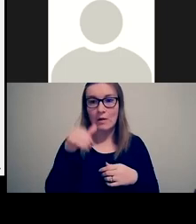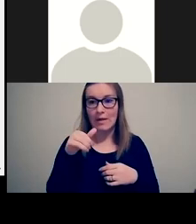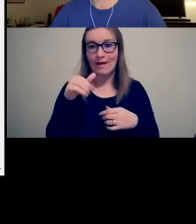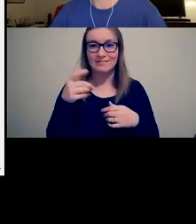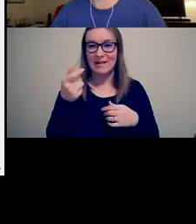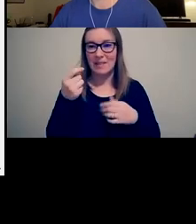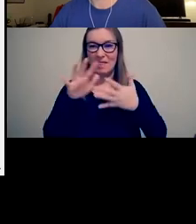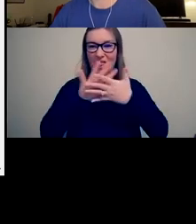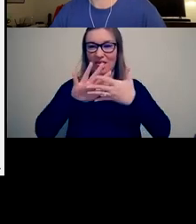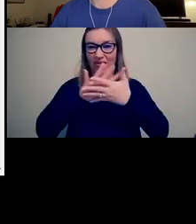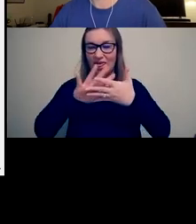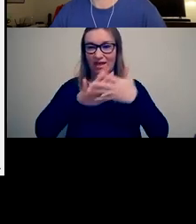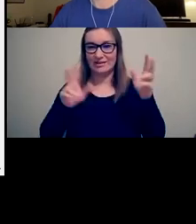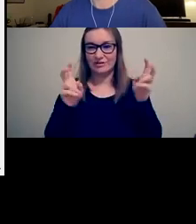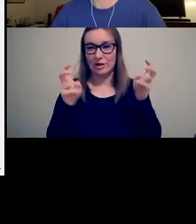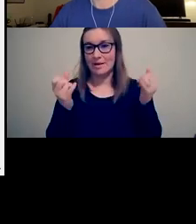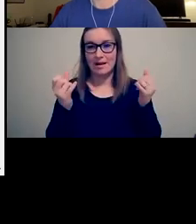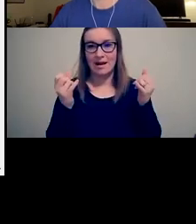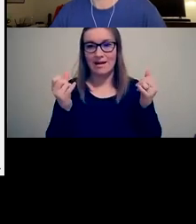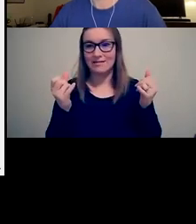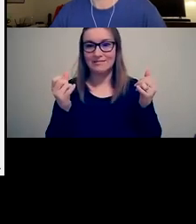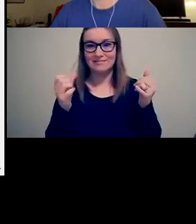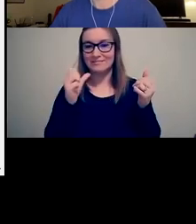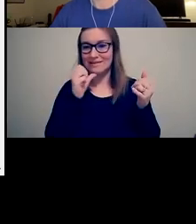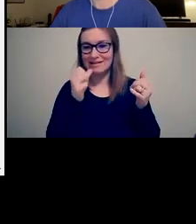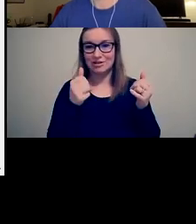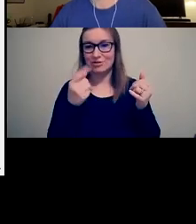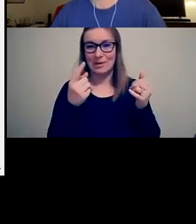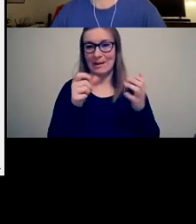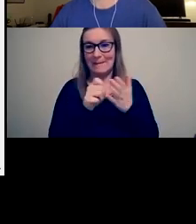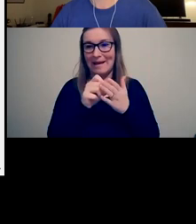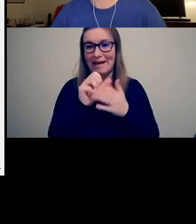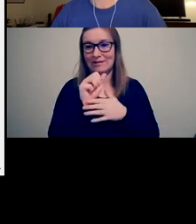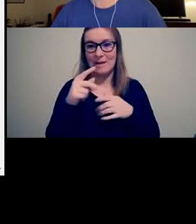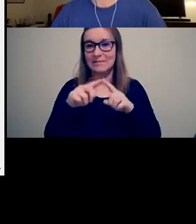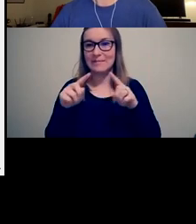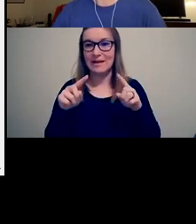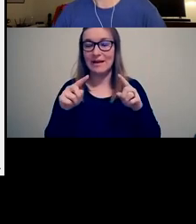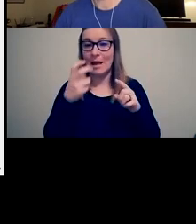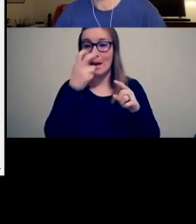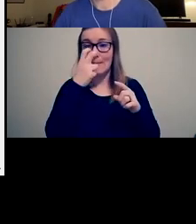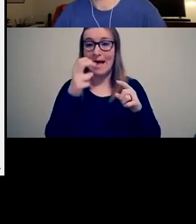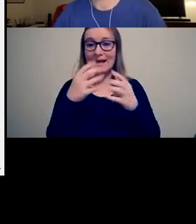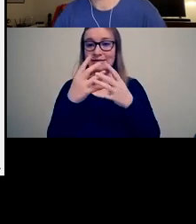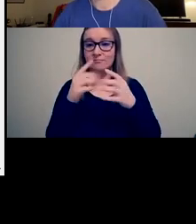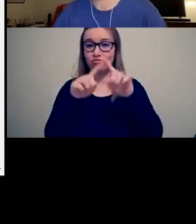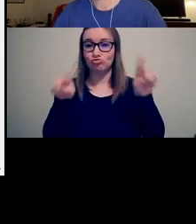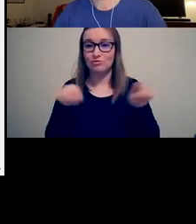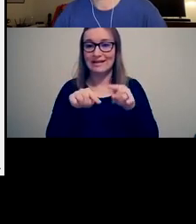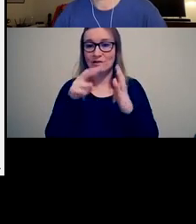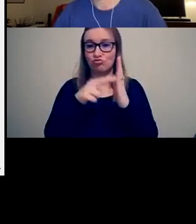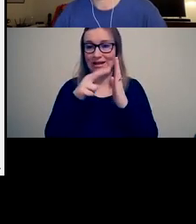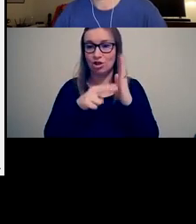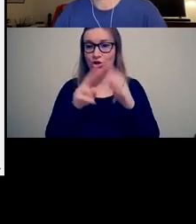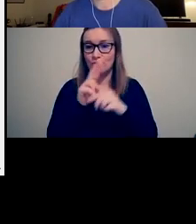of a blurred topic these days, you know, you got single page apps, but a blind screen reader user will activate a link and detect